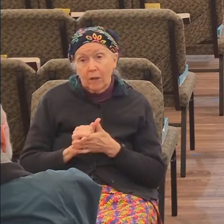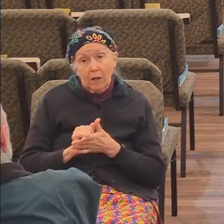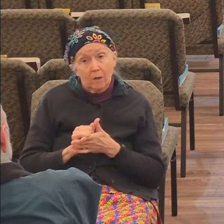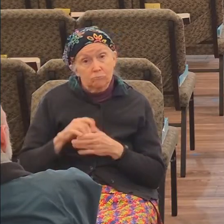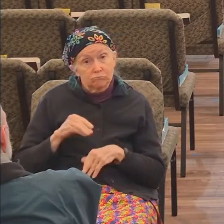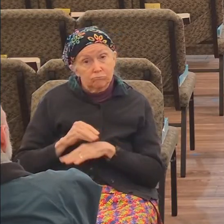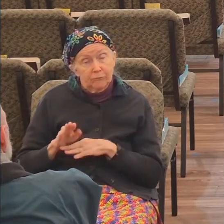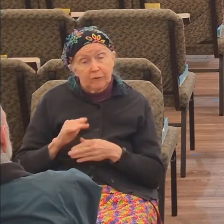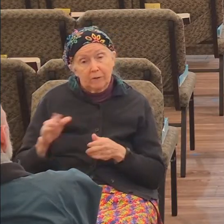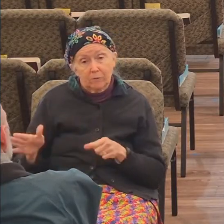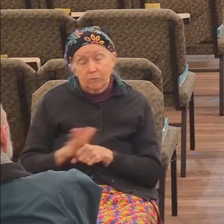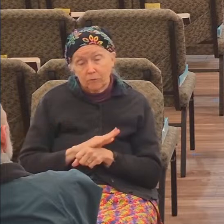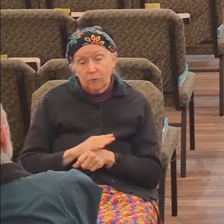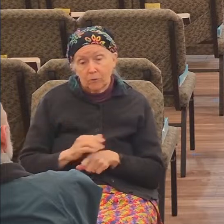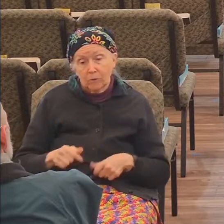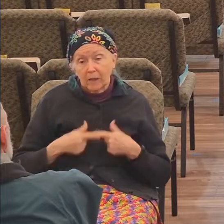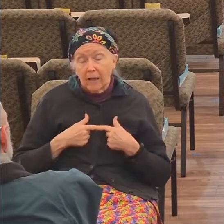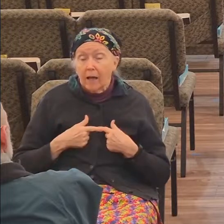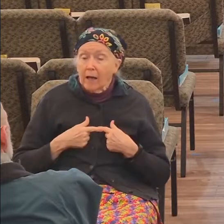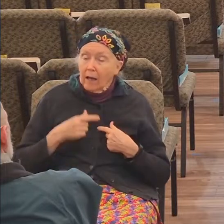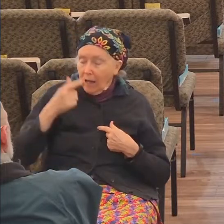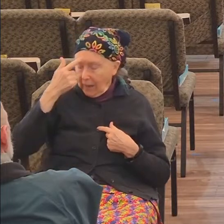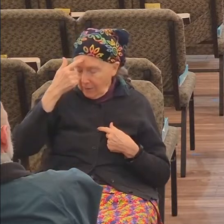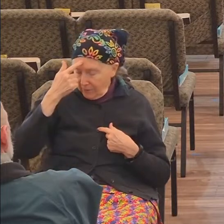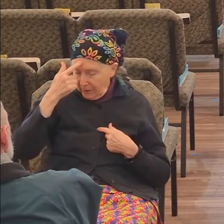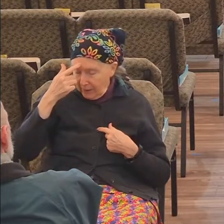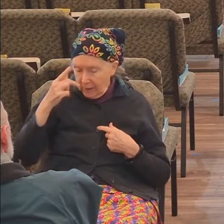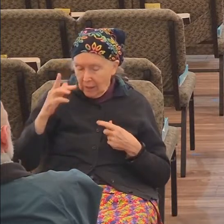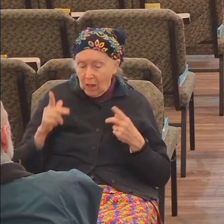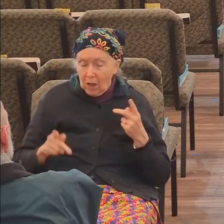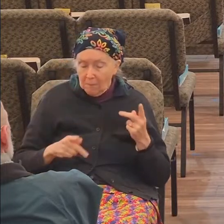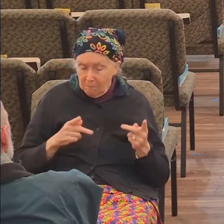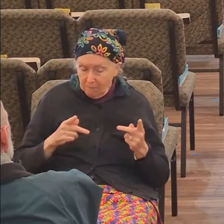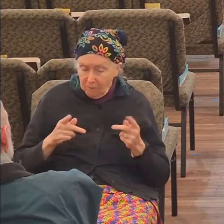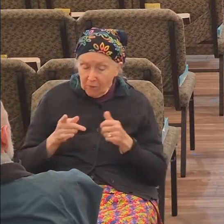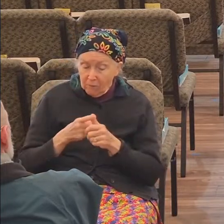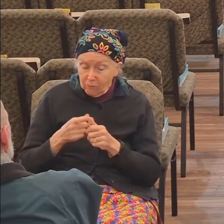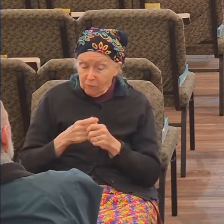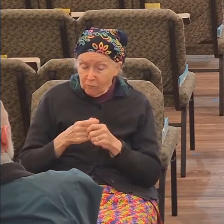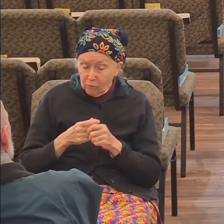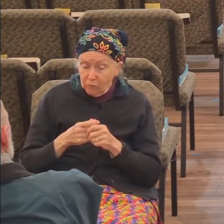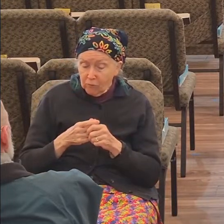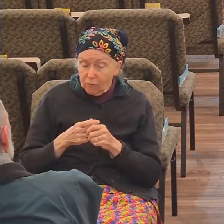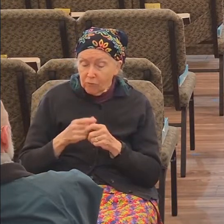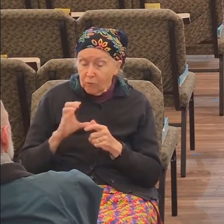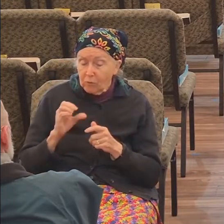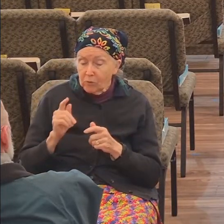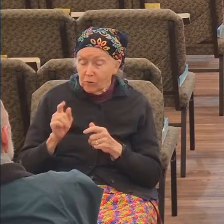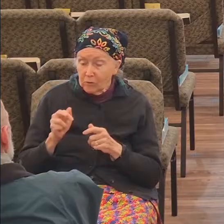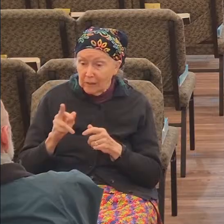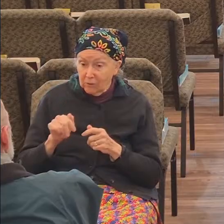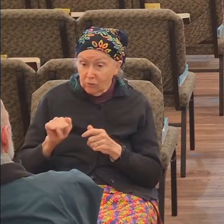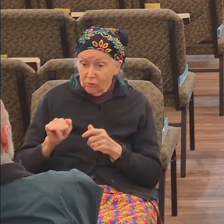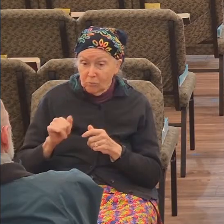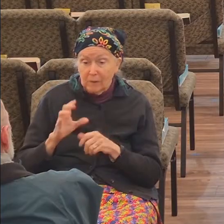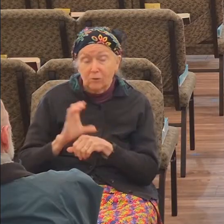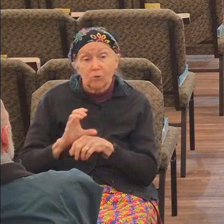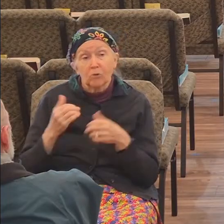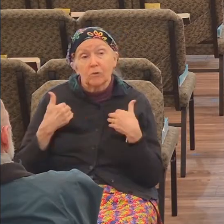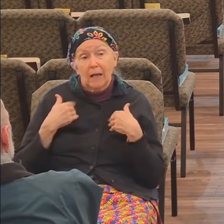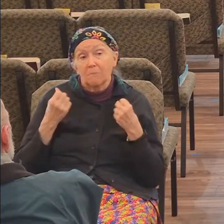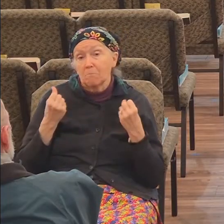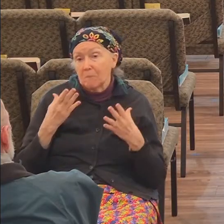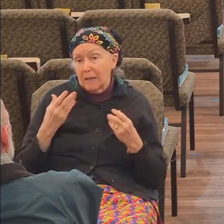believe that the first century was filled with people who had no other family other than that family.